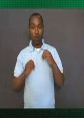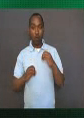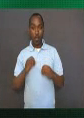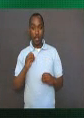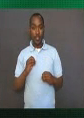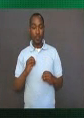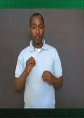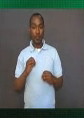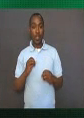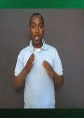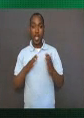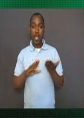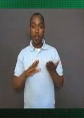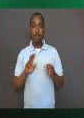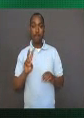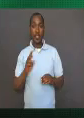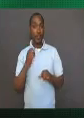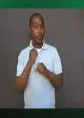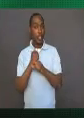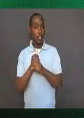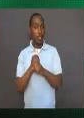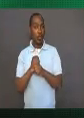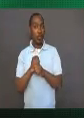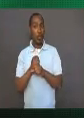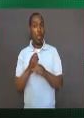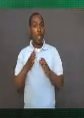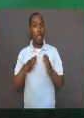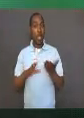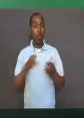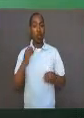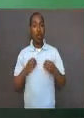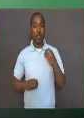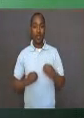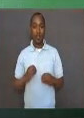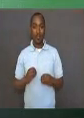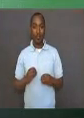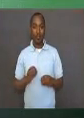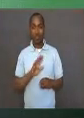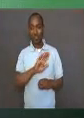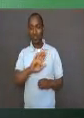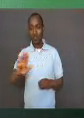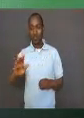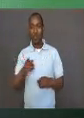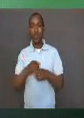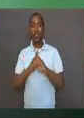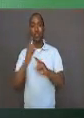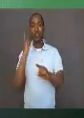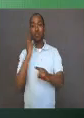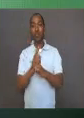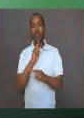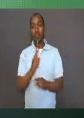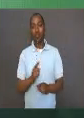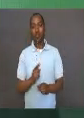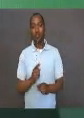dead vaccine is made from dead organisms, then you are correct.